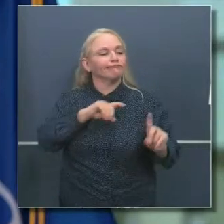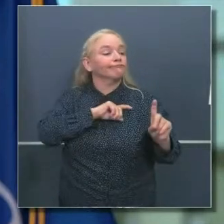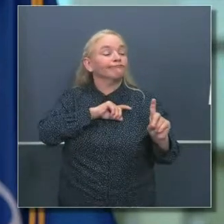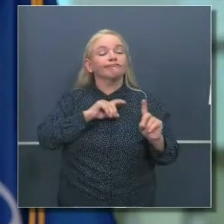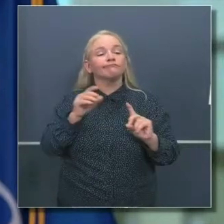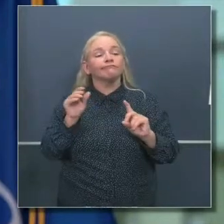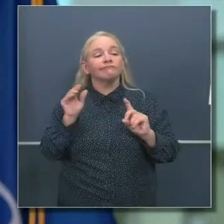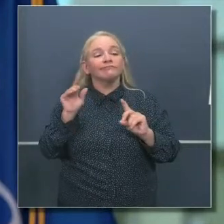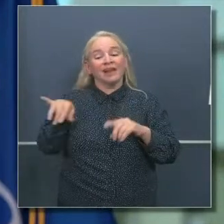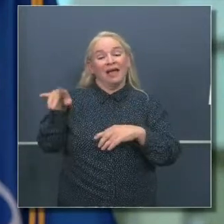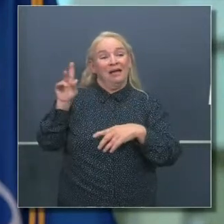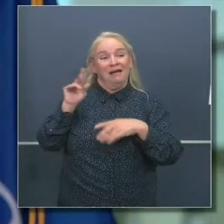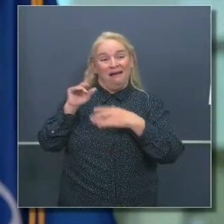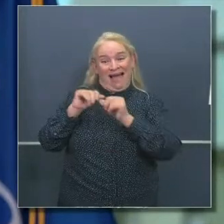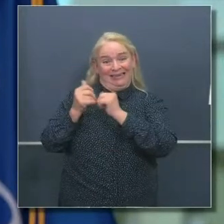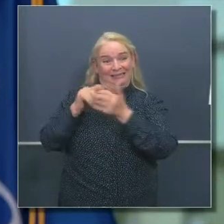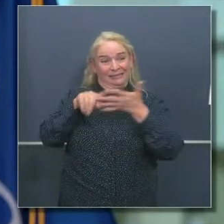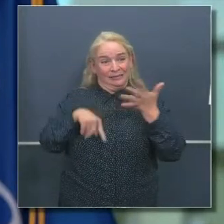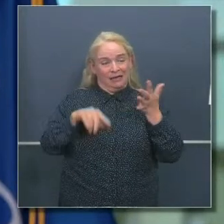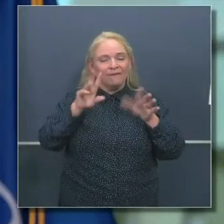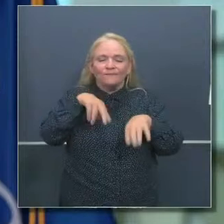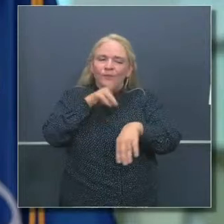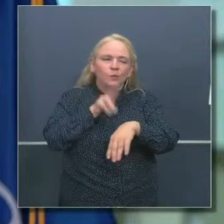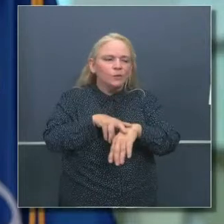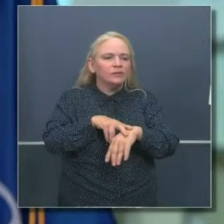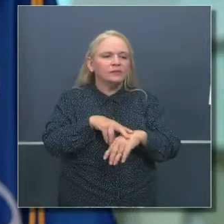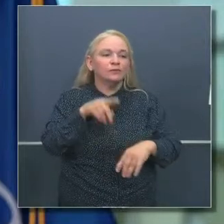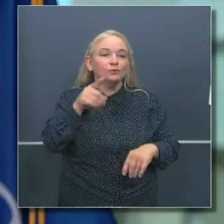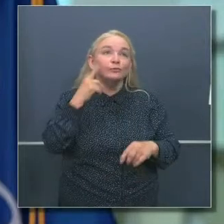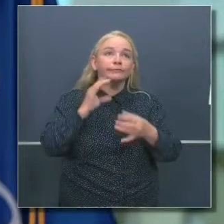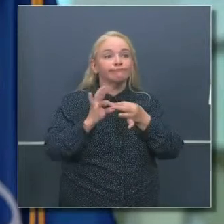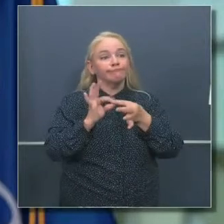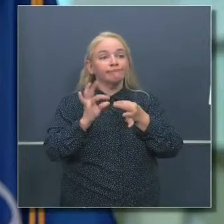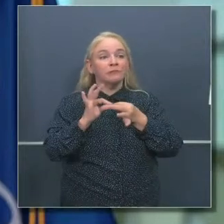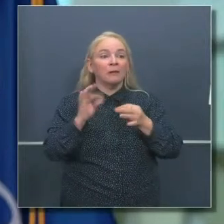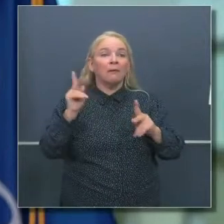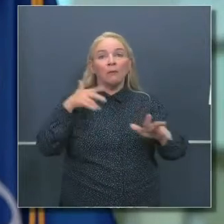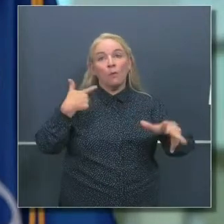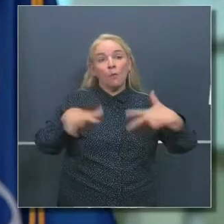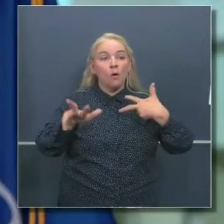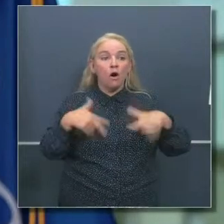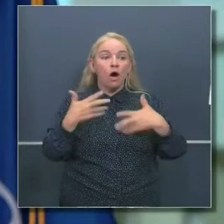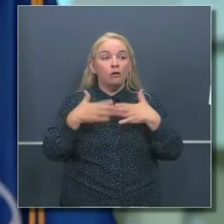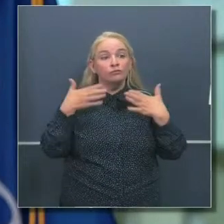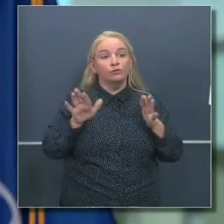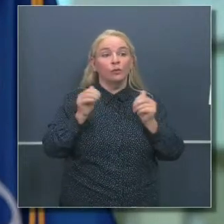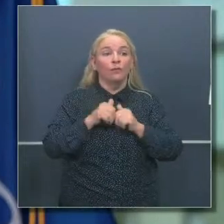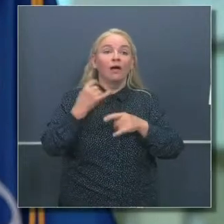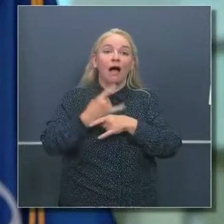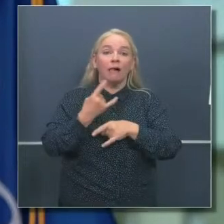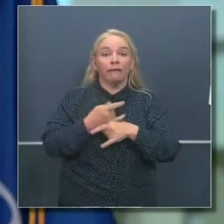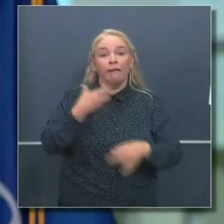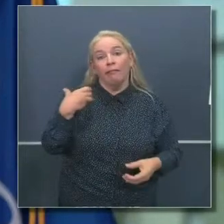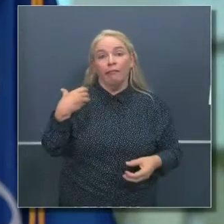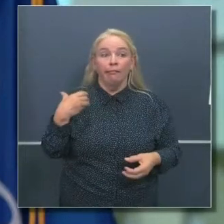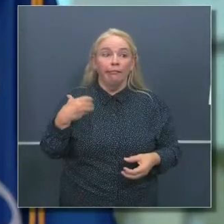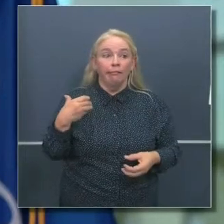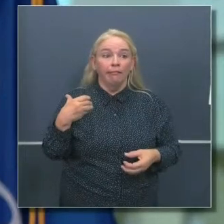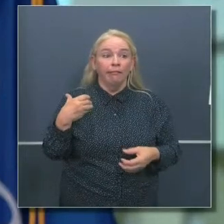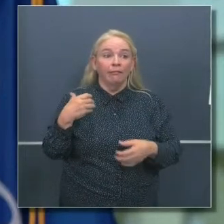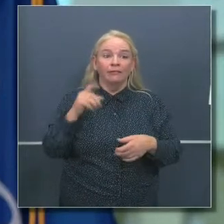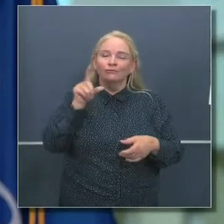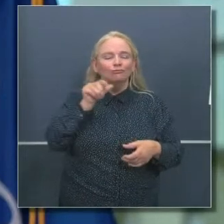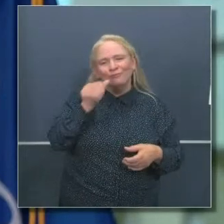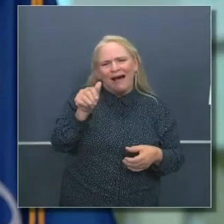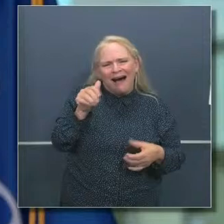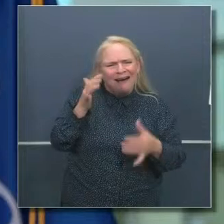people walking, for example, your example, walking with alcohol as they shouldn't be, or people that are